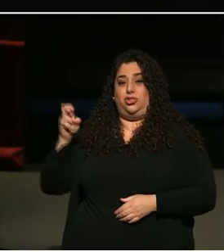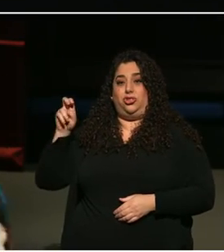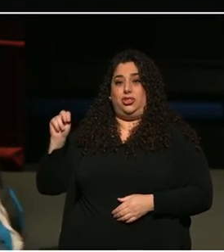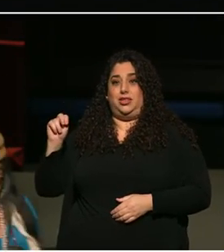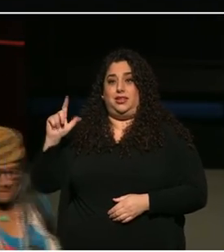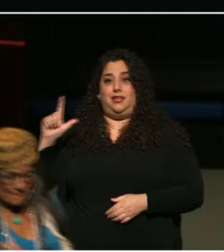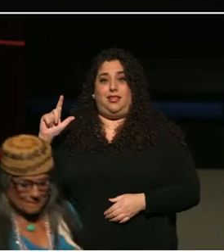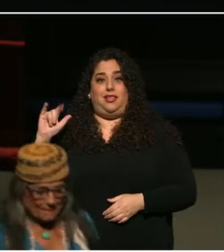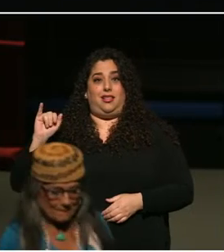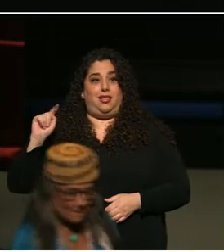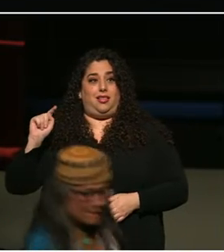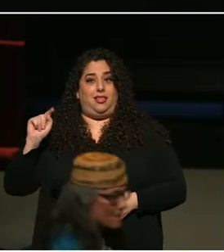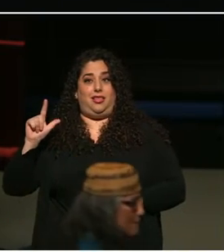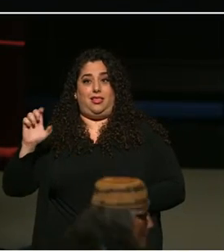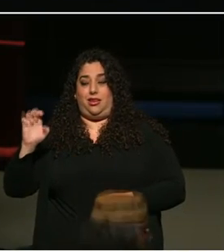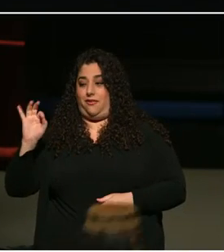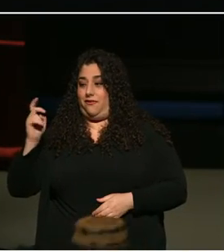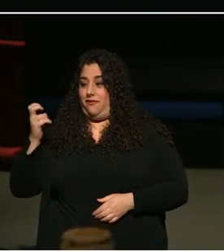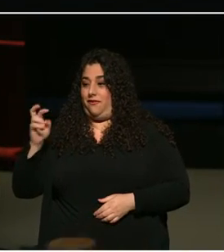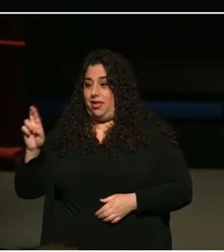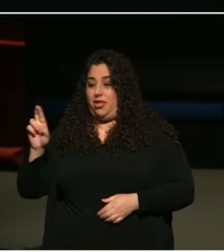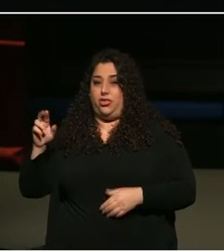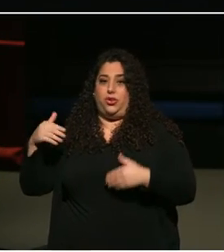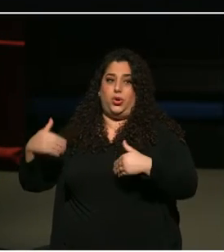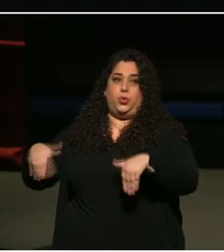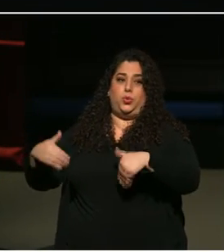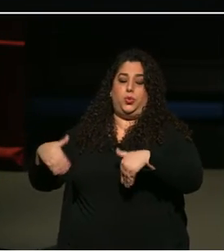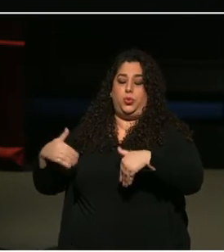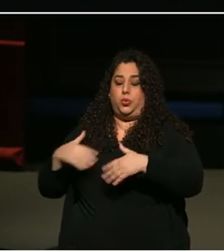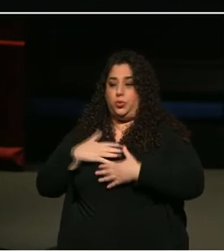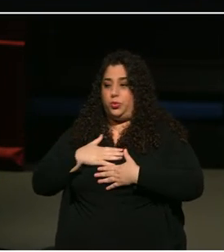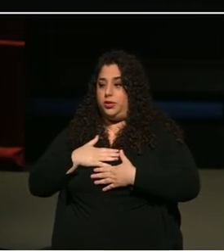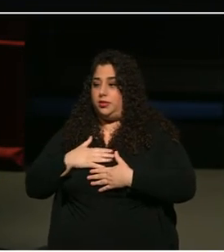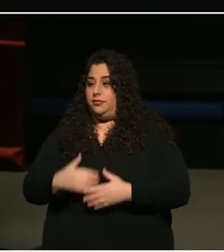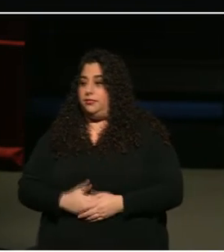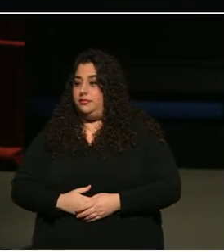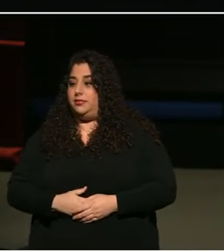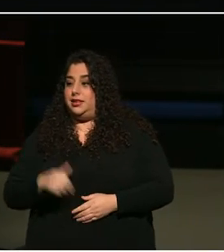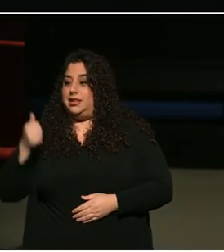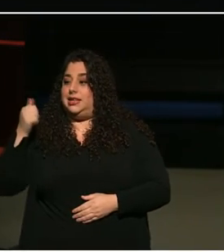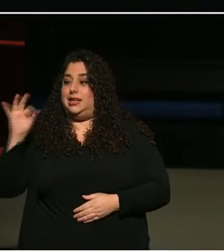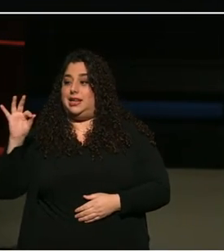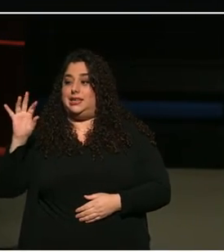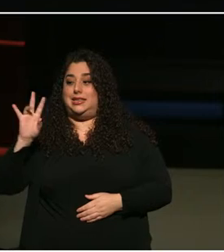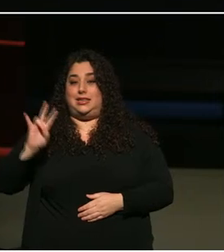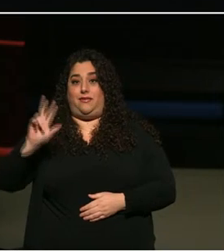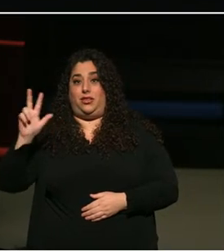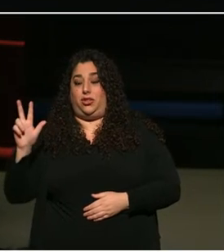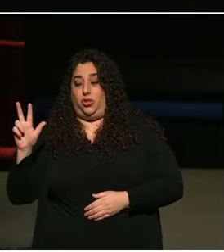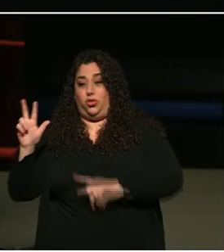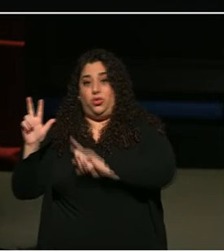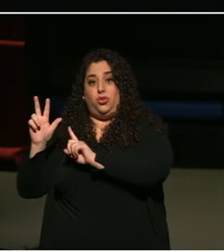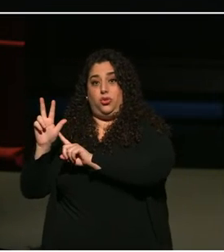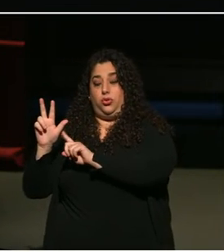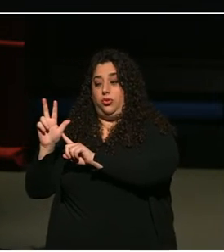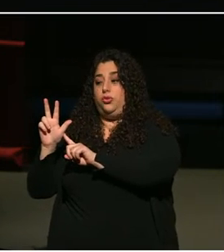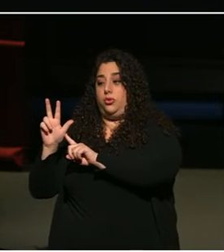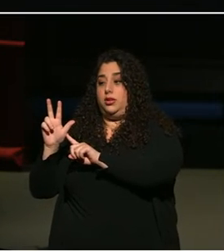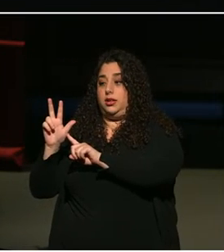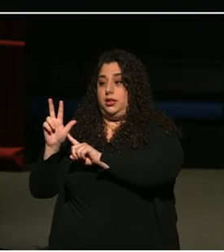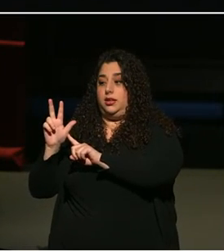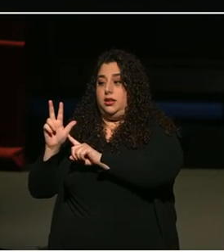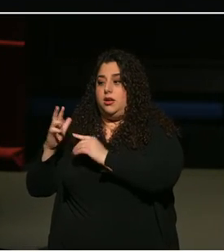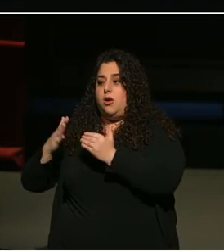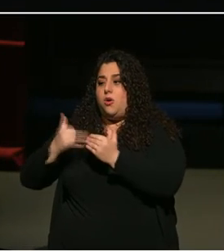1973, almost 50 years ago. During that year's Academy Awards ceremony, Sacheen, a member of the Screen